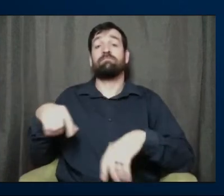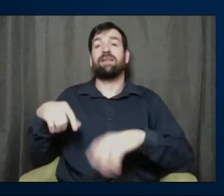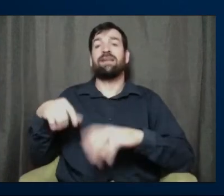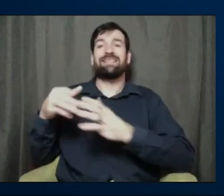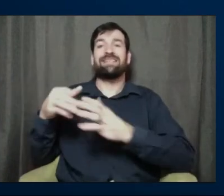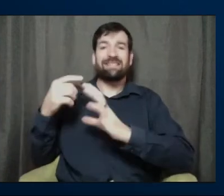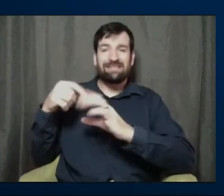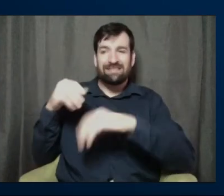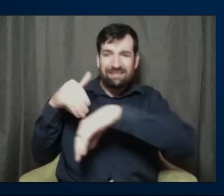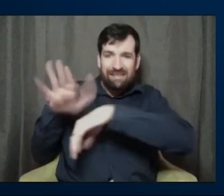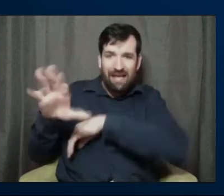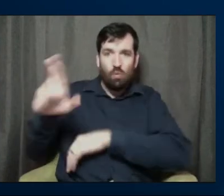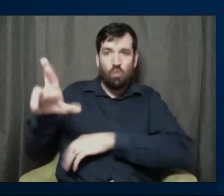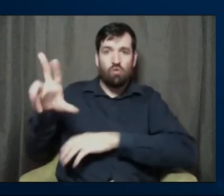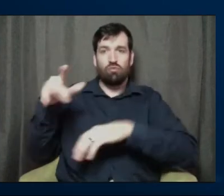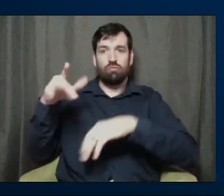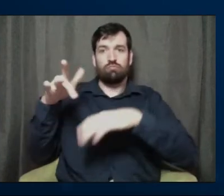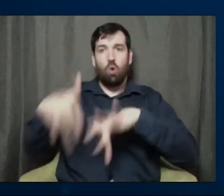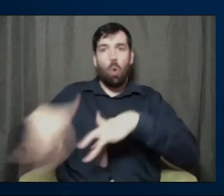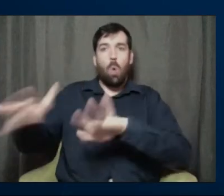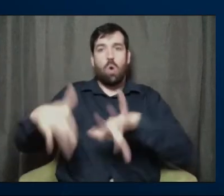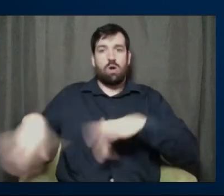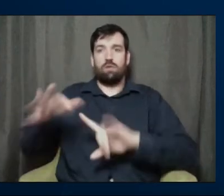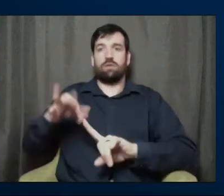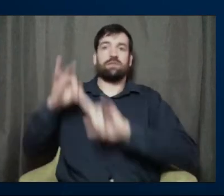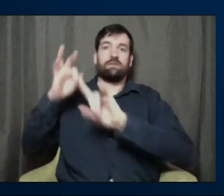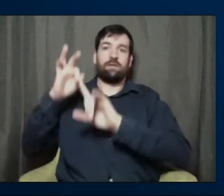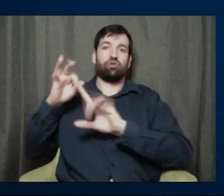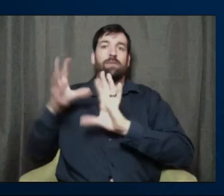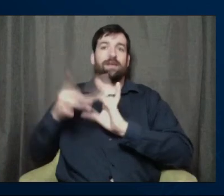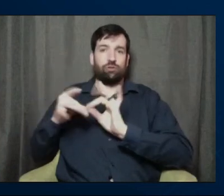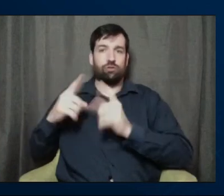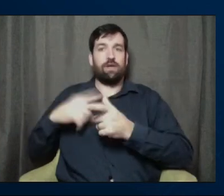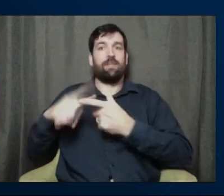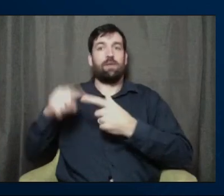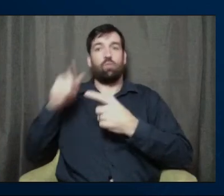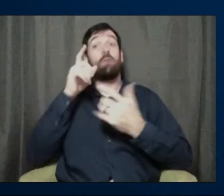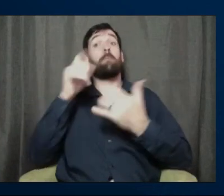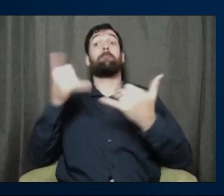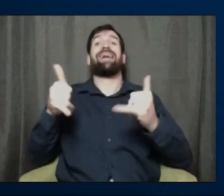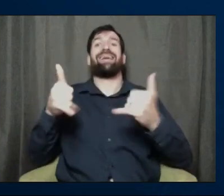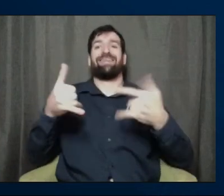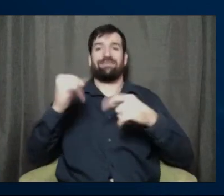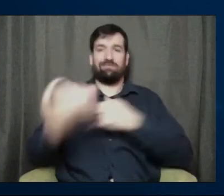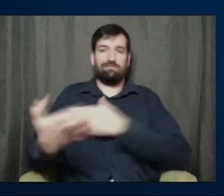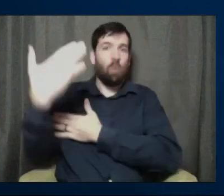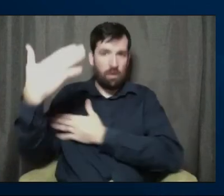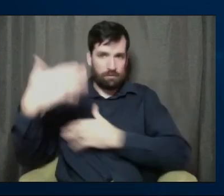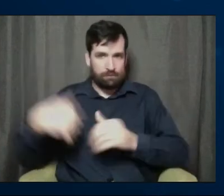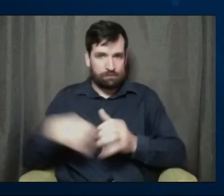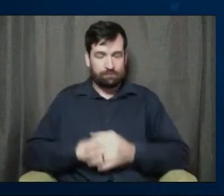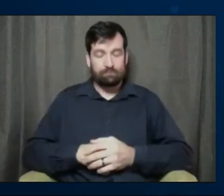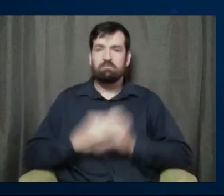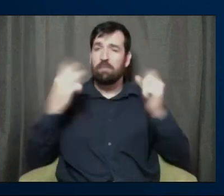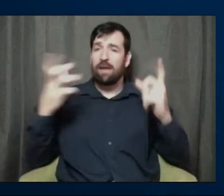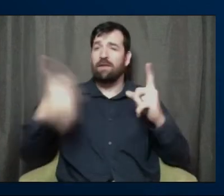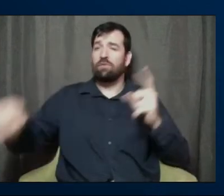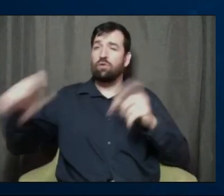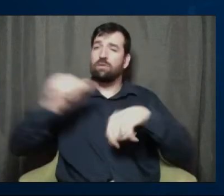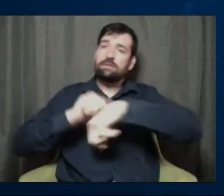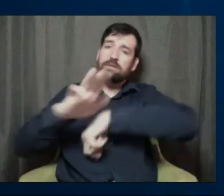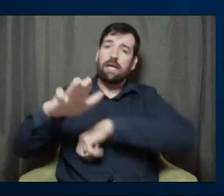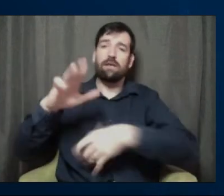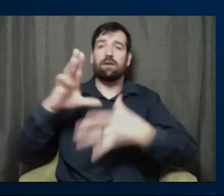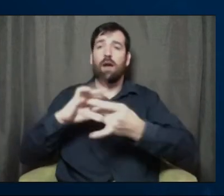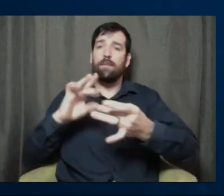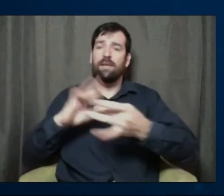a special message. And then we're going to play those right here on Morning Medical Update. I know a lot of you send in comments saying, how do we just tell